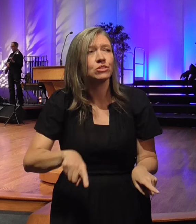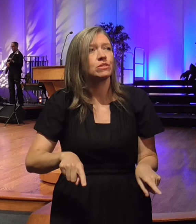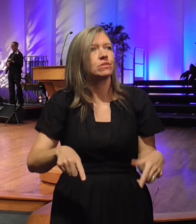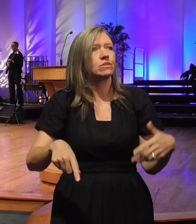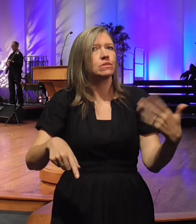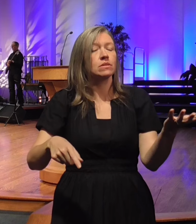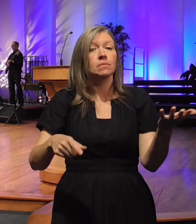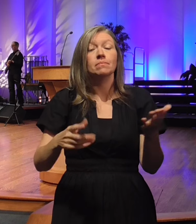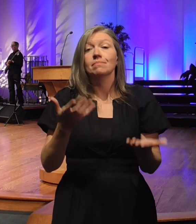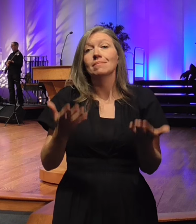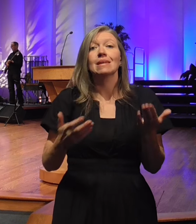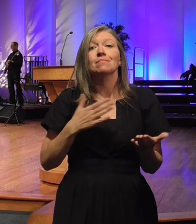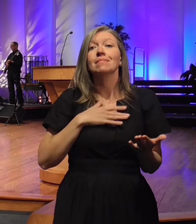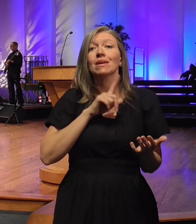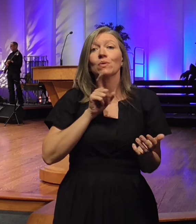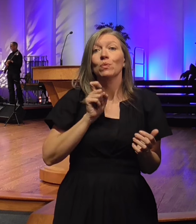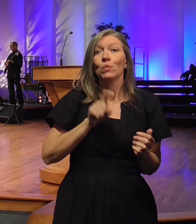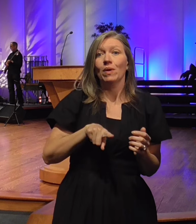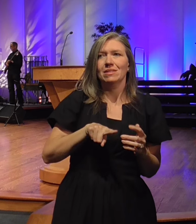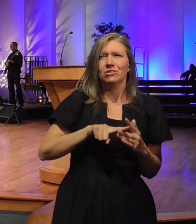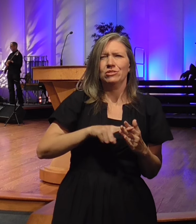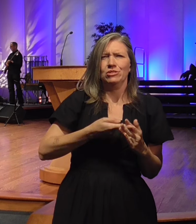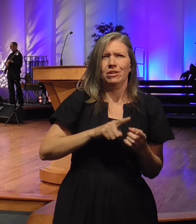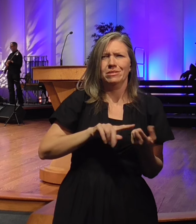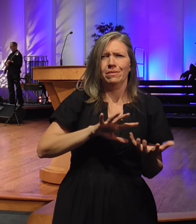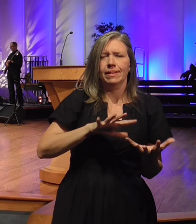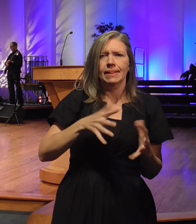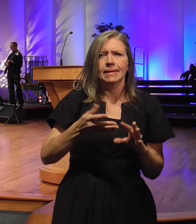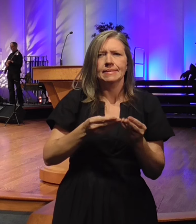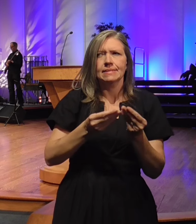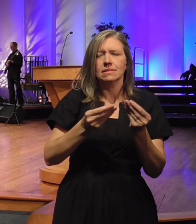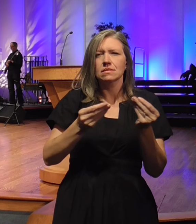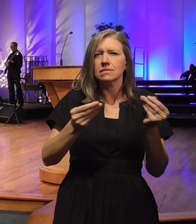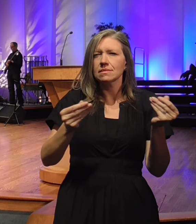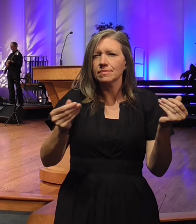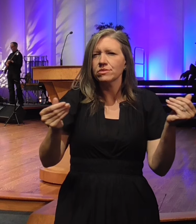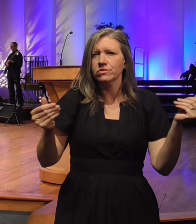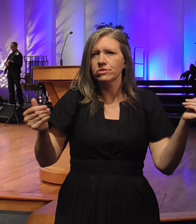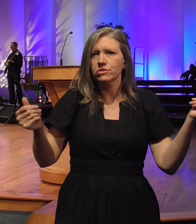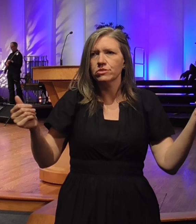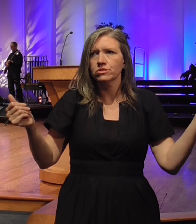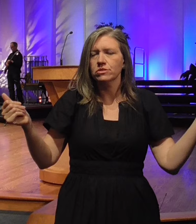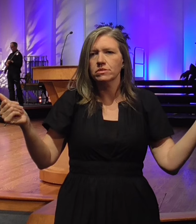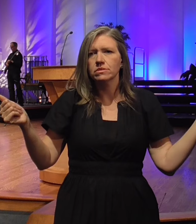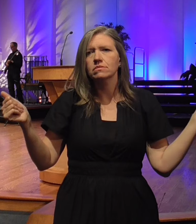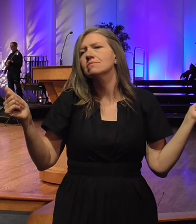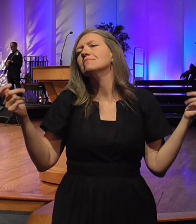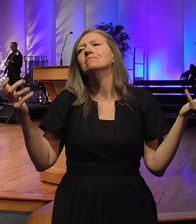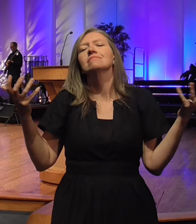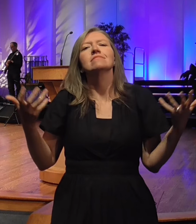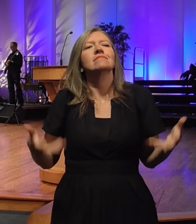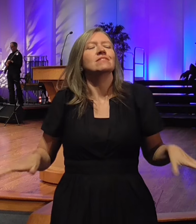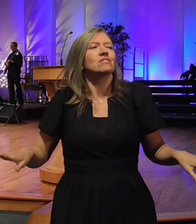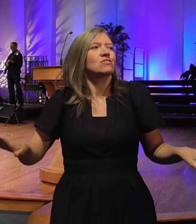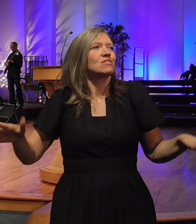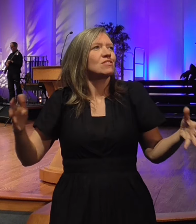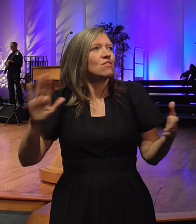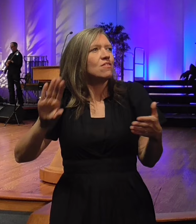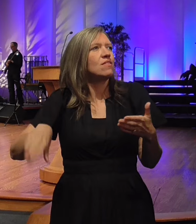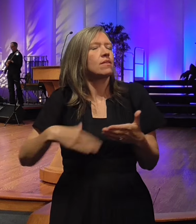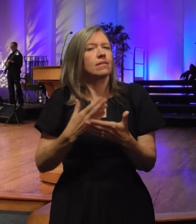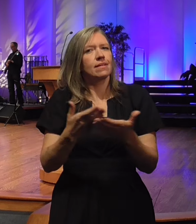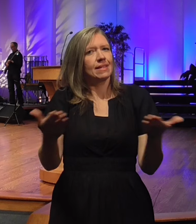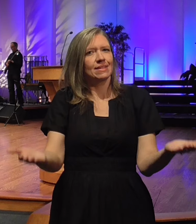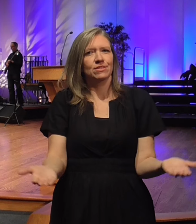my existence, looking for an answer. But maybe when the questions start